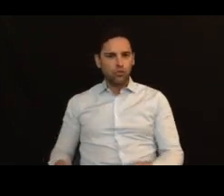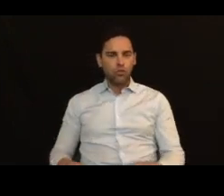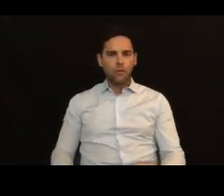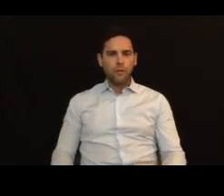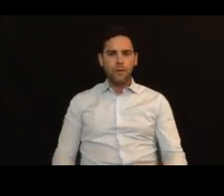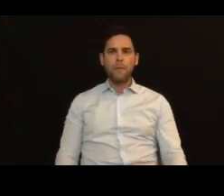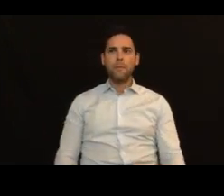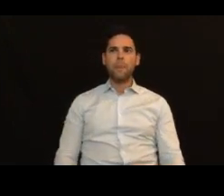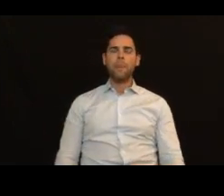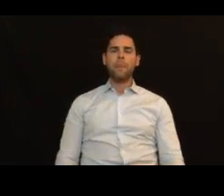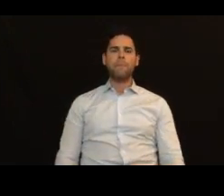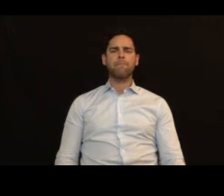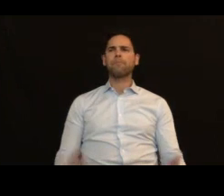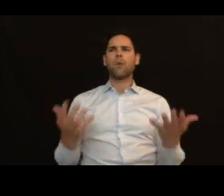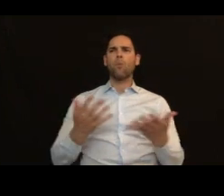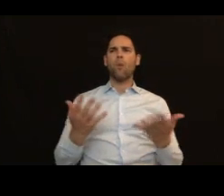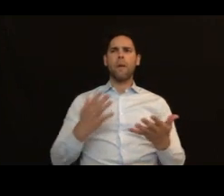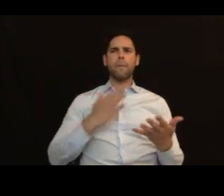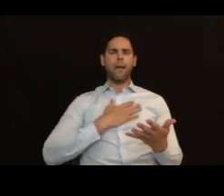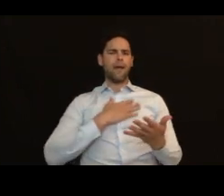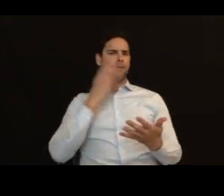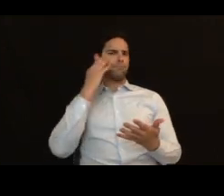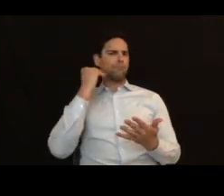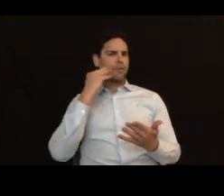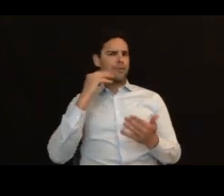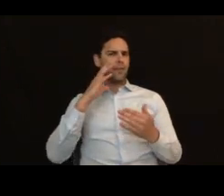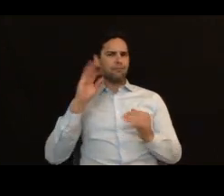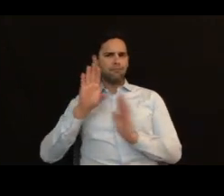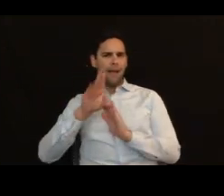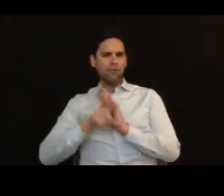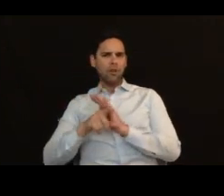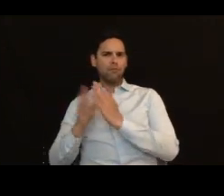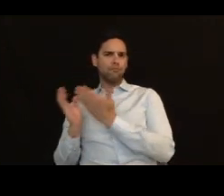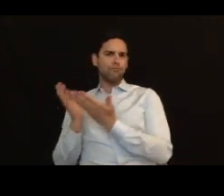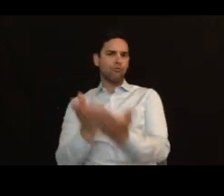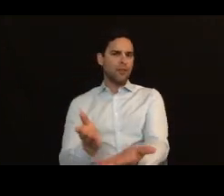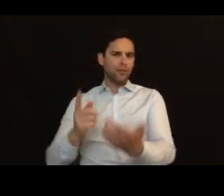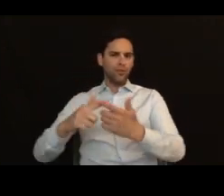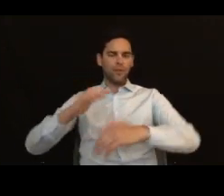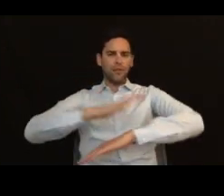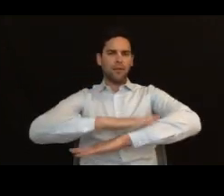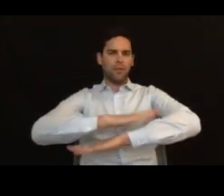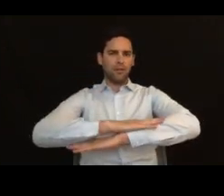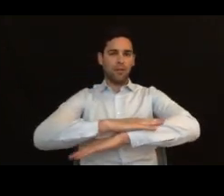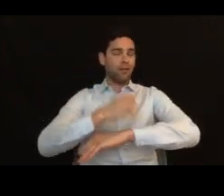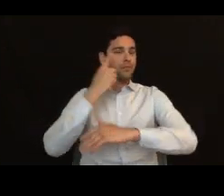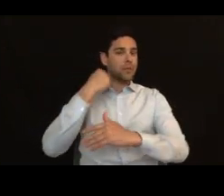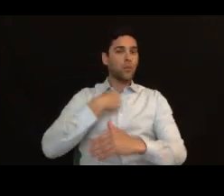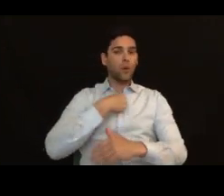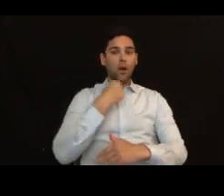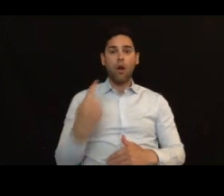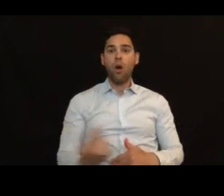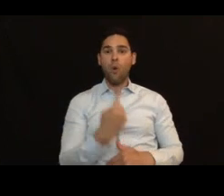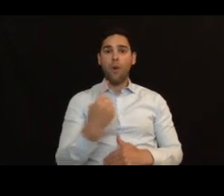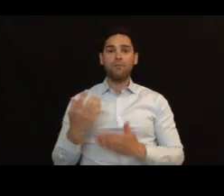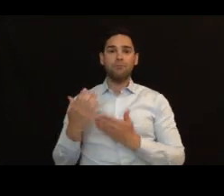What can our own experiences and backgrounds bring to the table? Because we are always bringing to the table